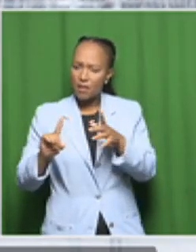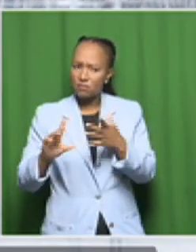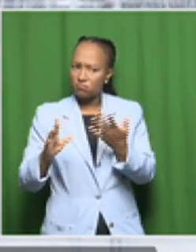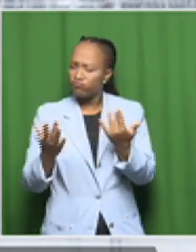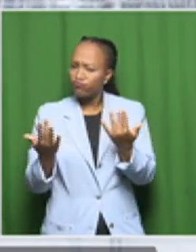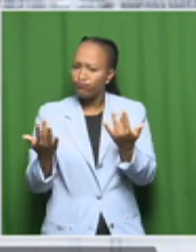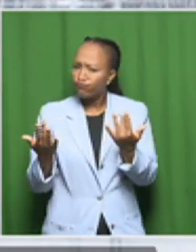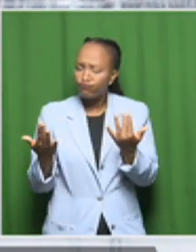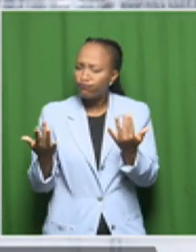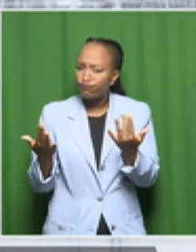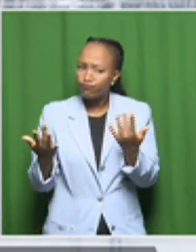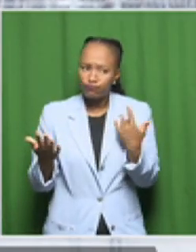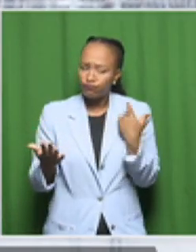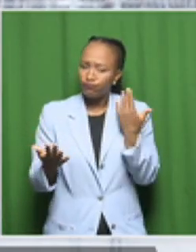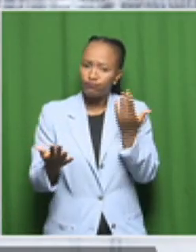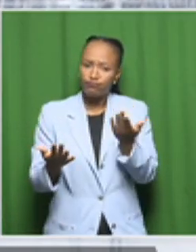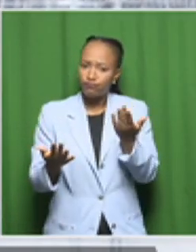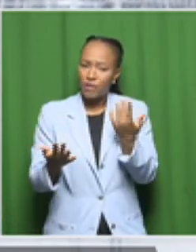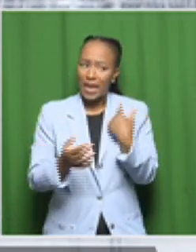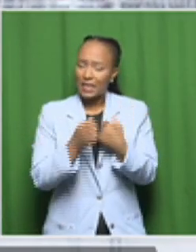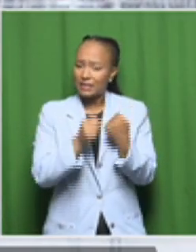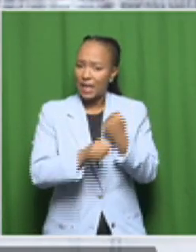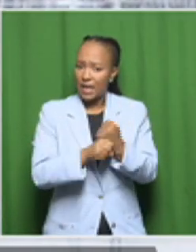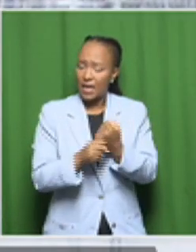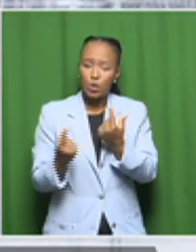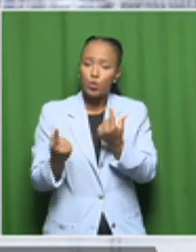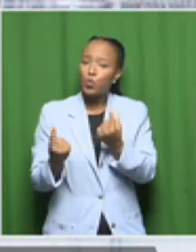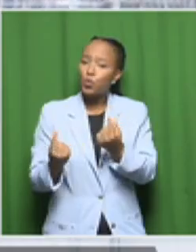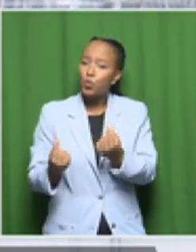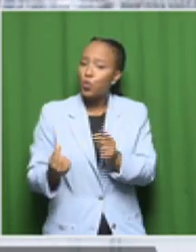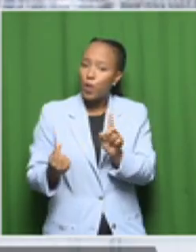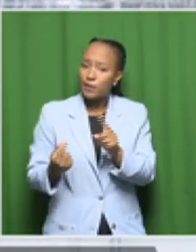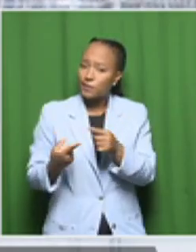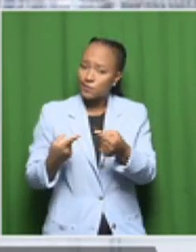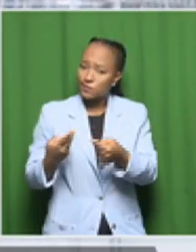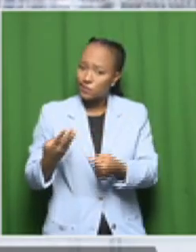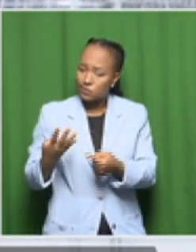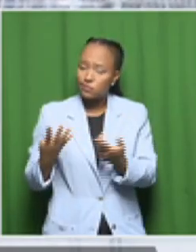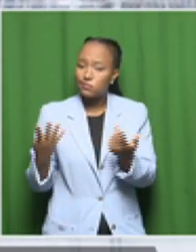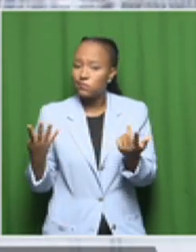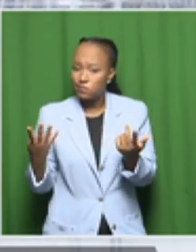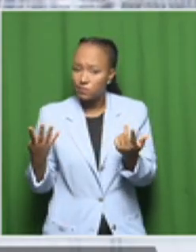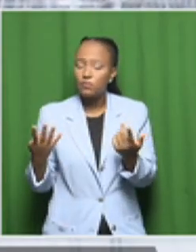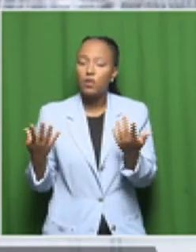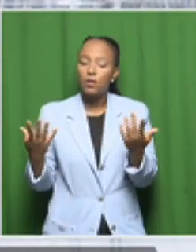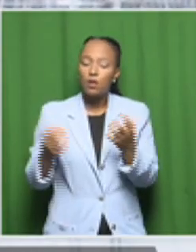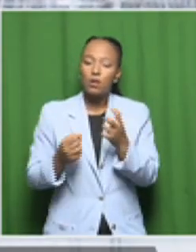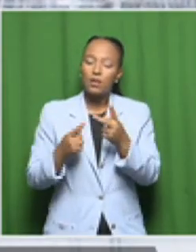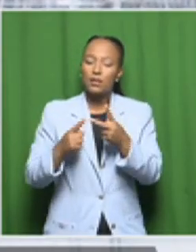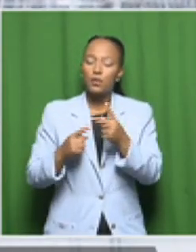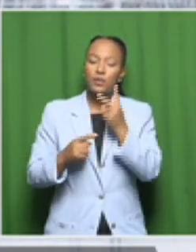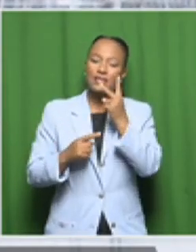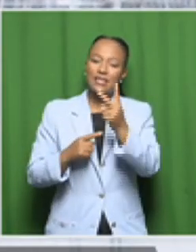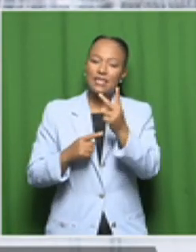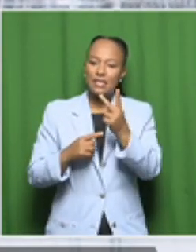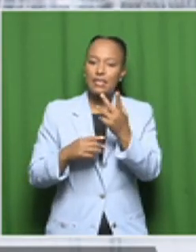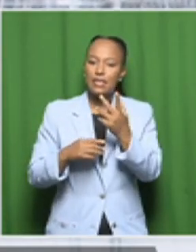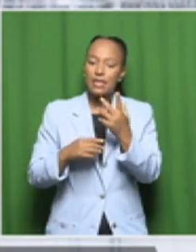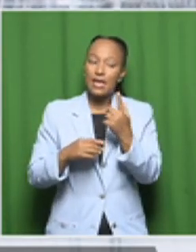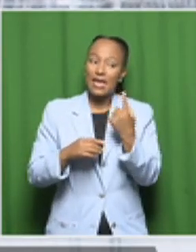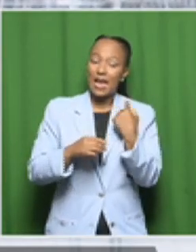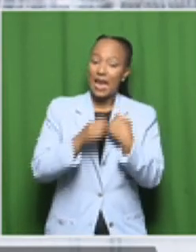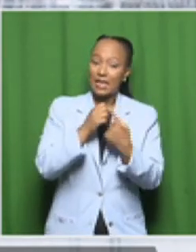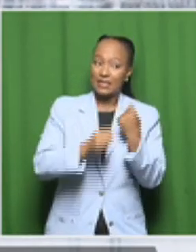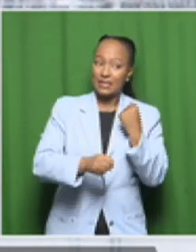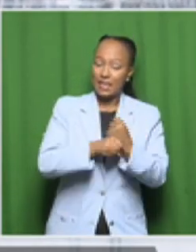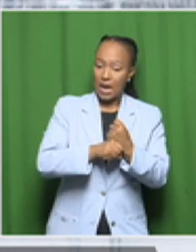of what he had delivered last year, and we're going to see maybe an extension or rather sort of like a reiteration of what he was said last